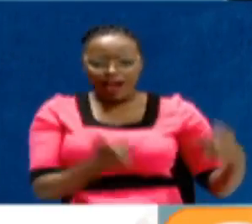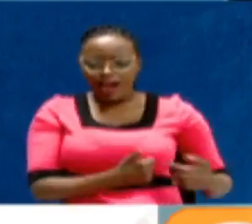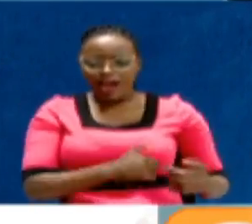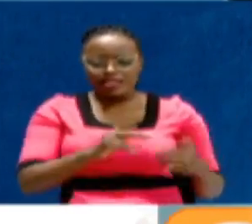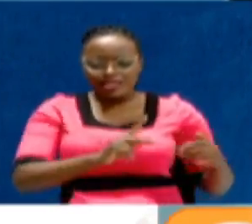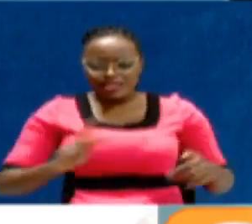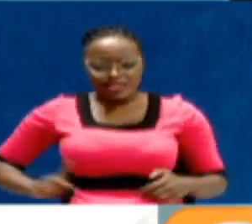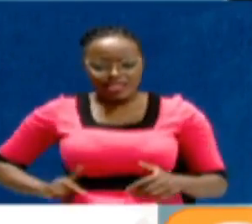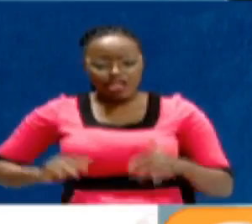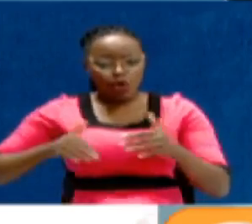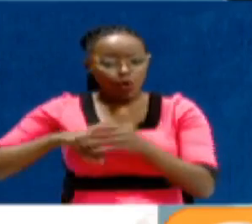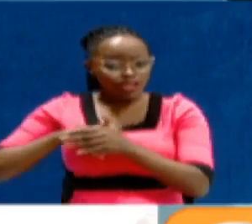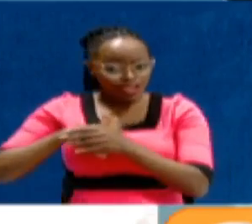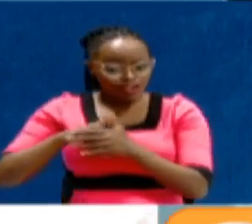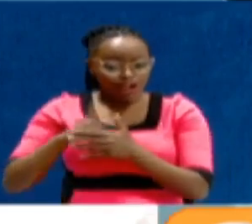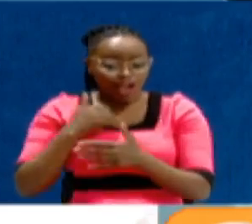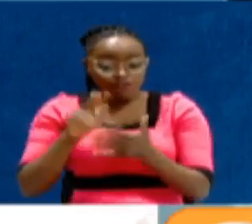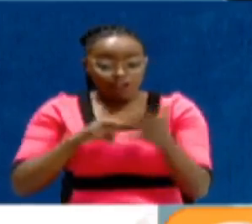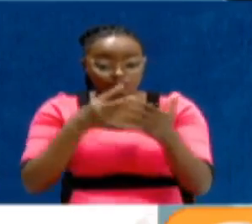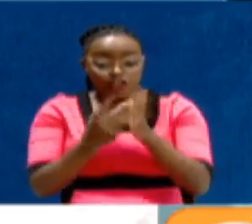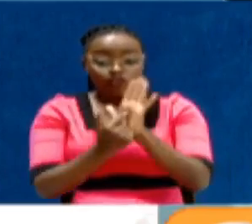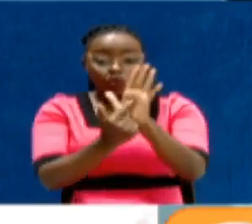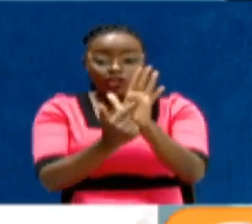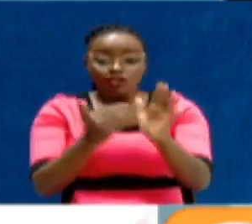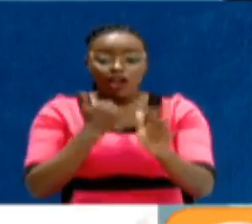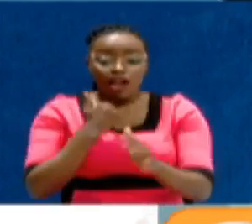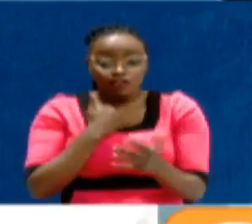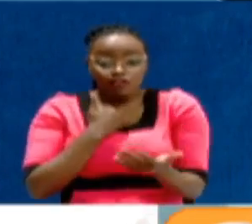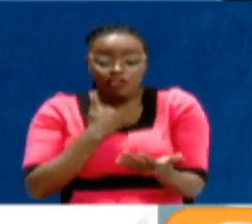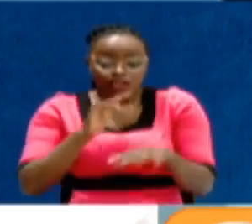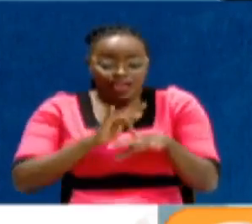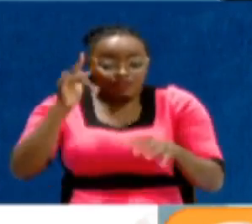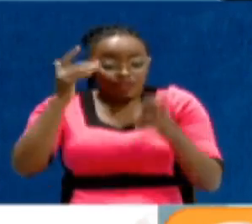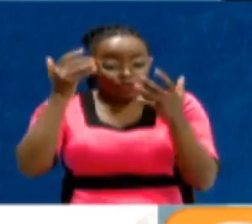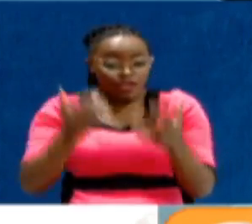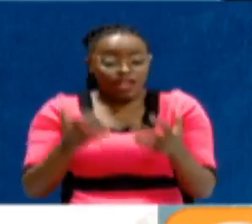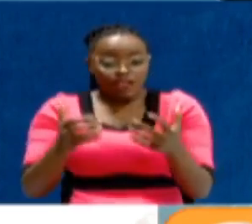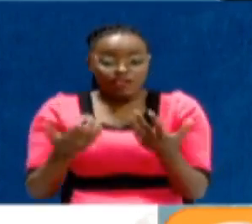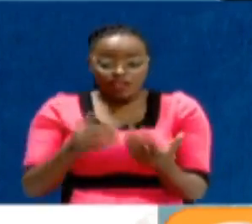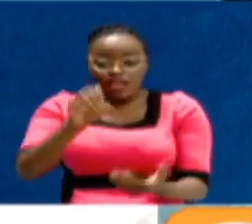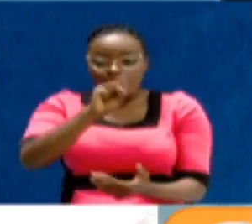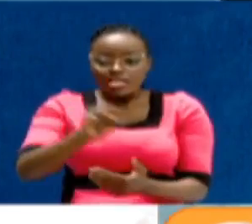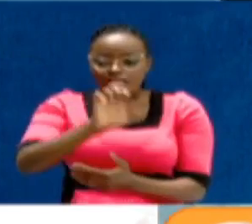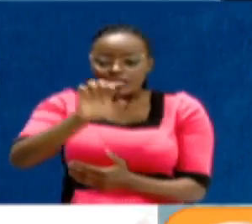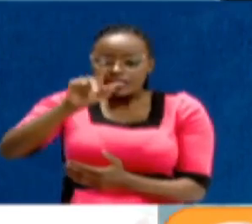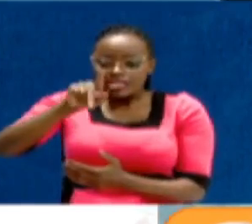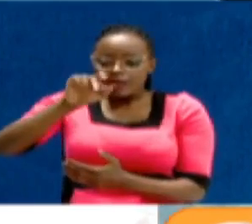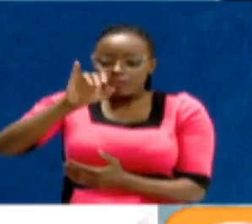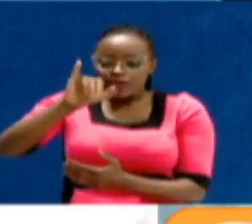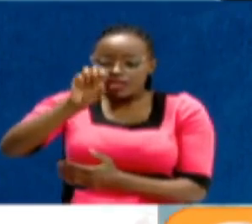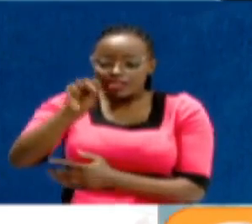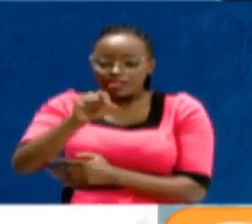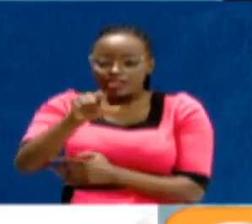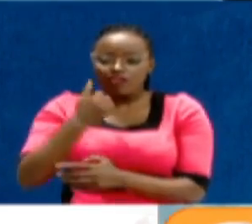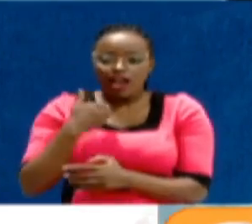the kidneys, or the liver. So, for example, if somebody has an overwhelming infection, what we call sepsis, they end up